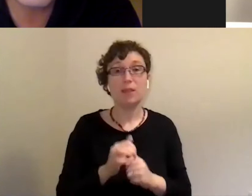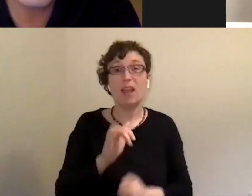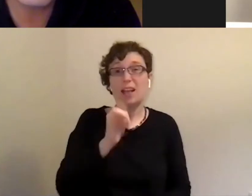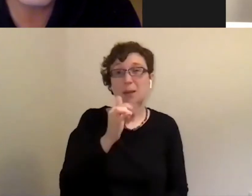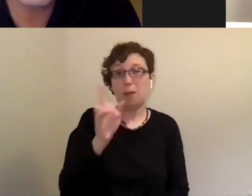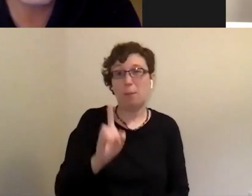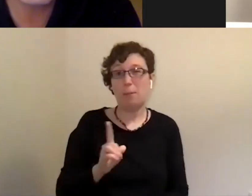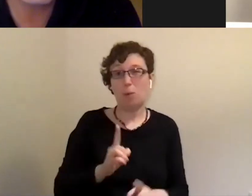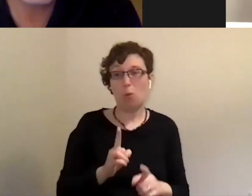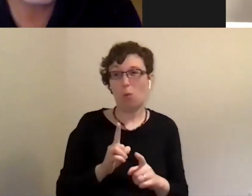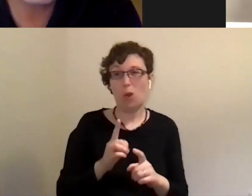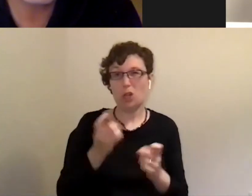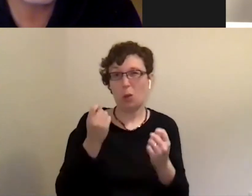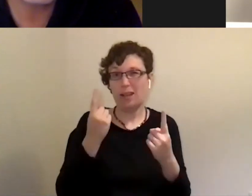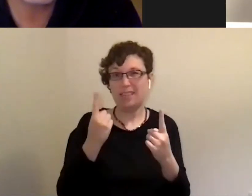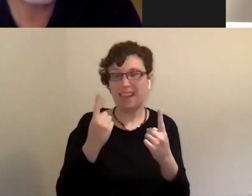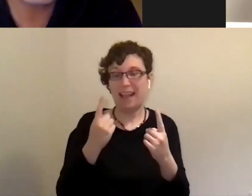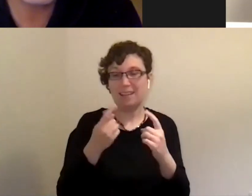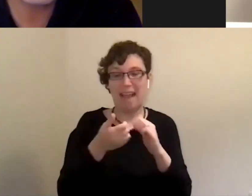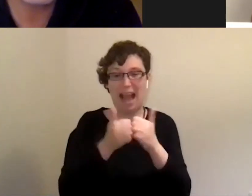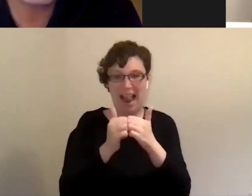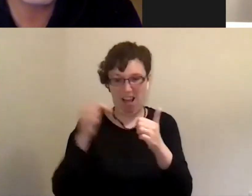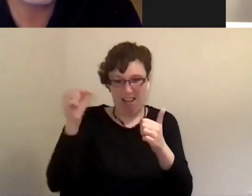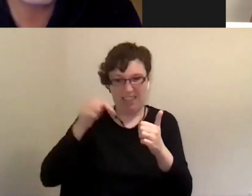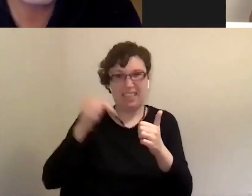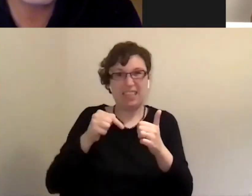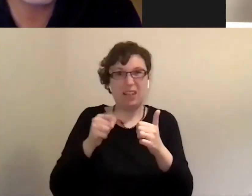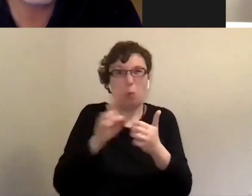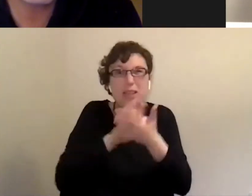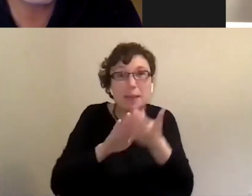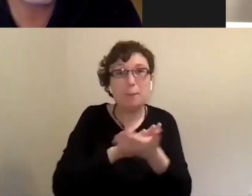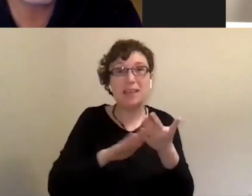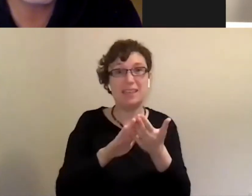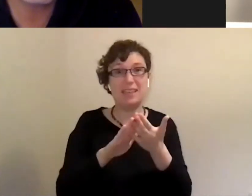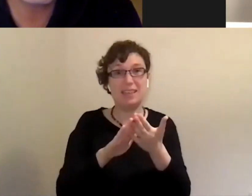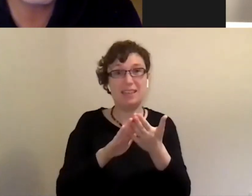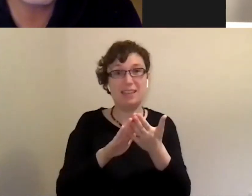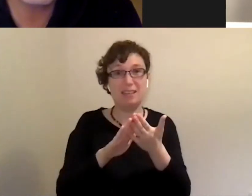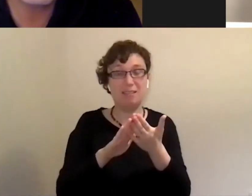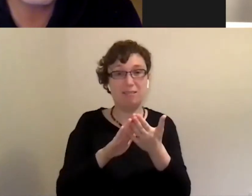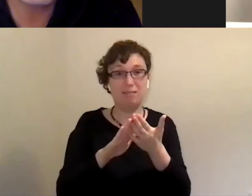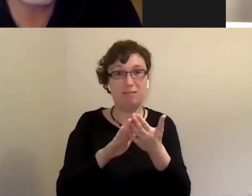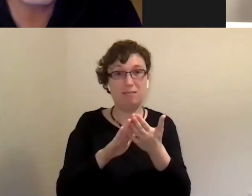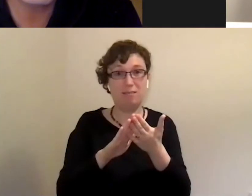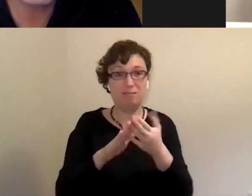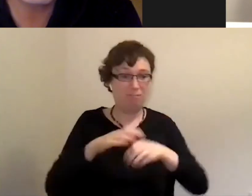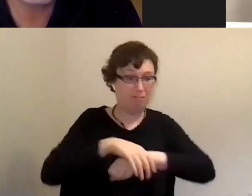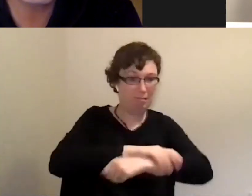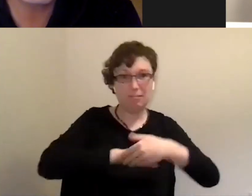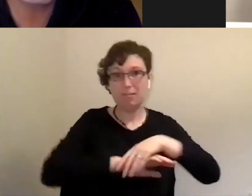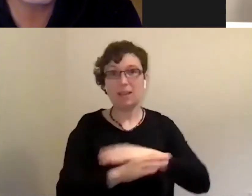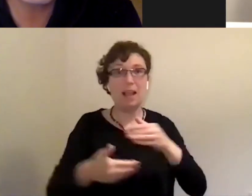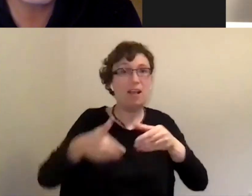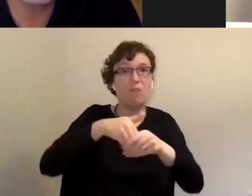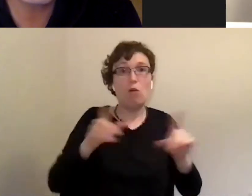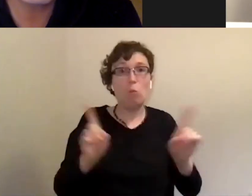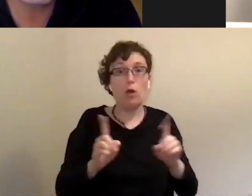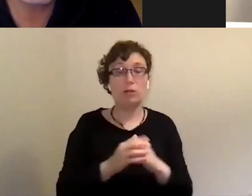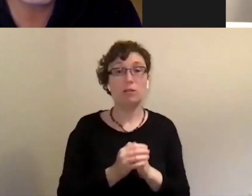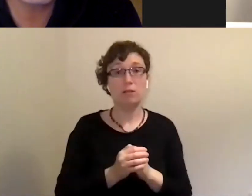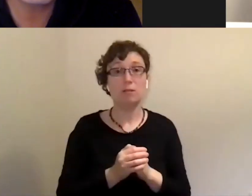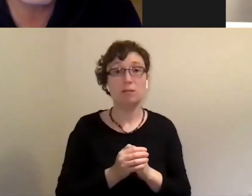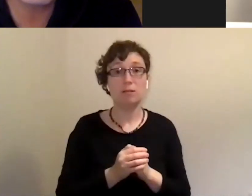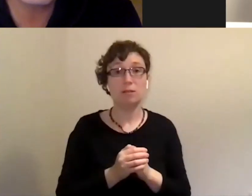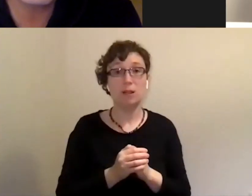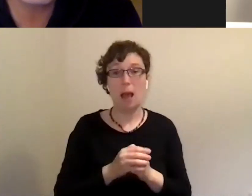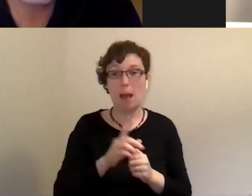truly means to me, to people of different ethnic minorities, to people of different genders and sexualities. They haven't understood